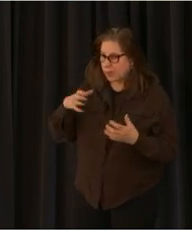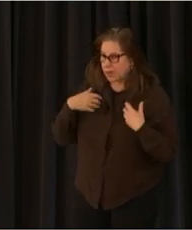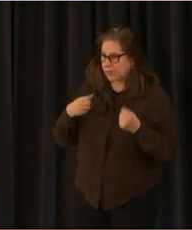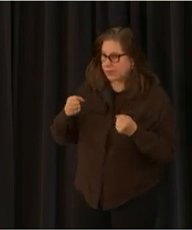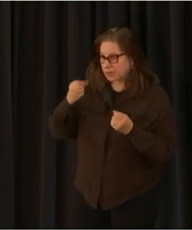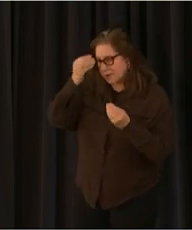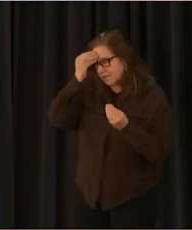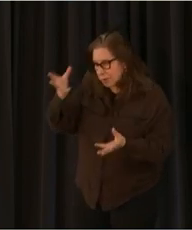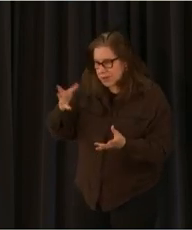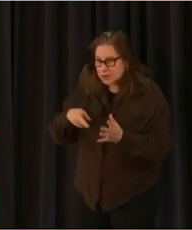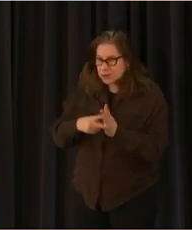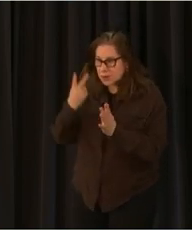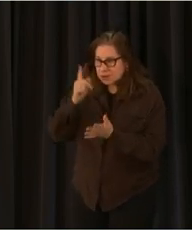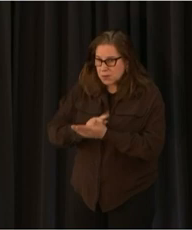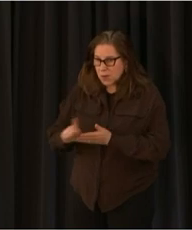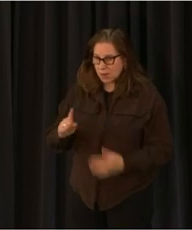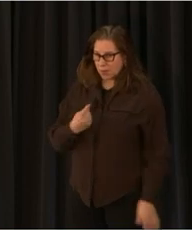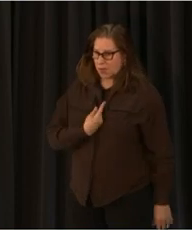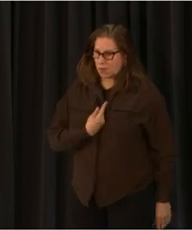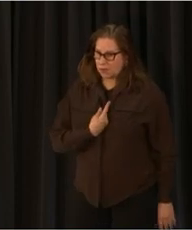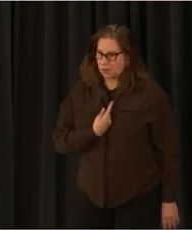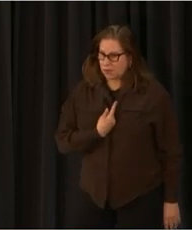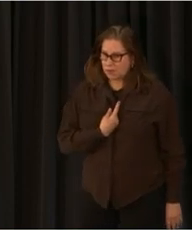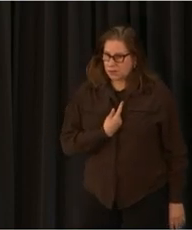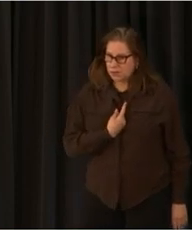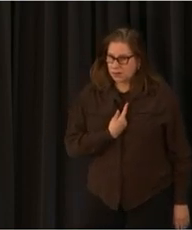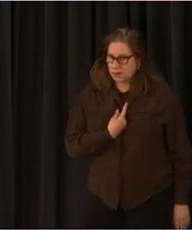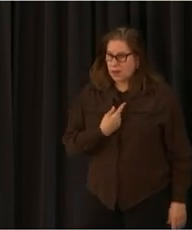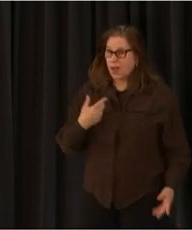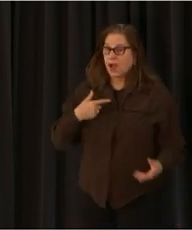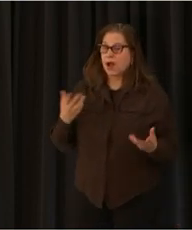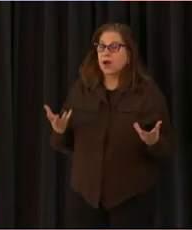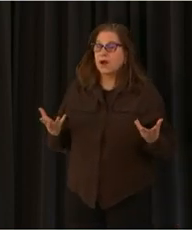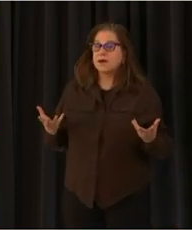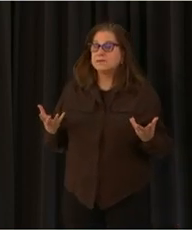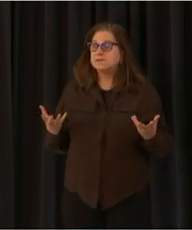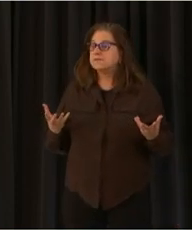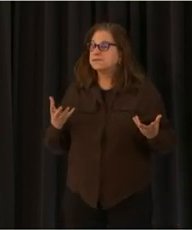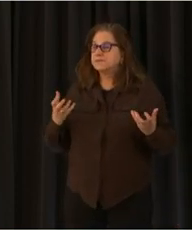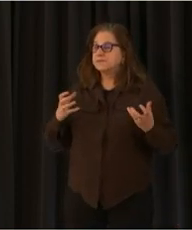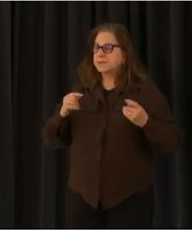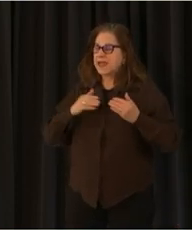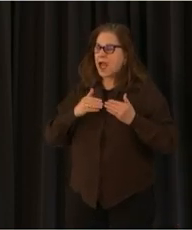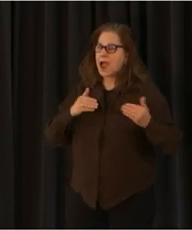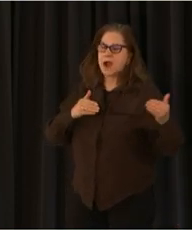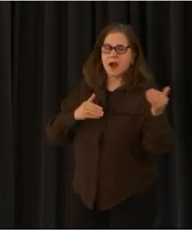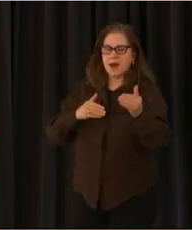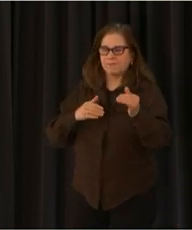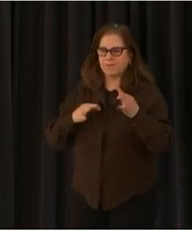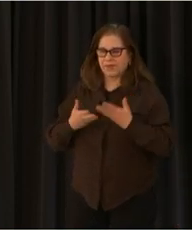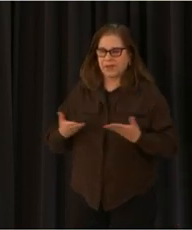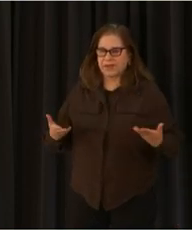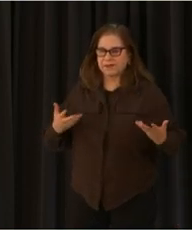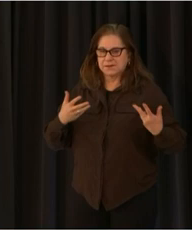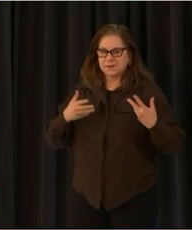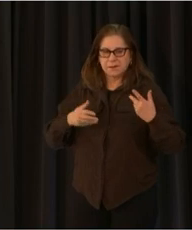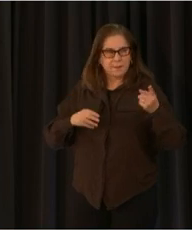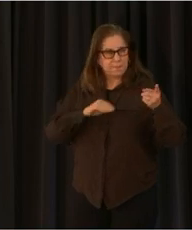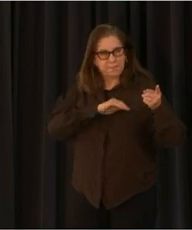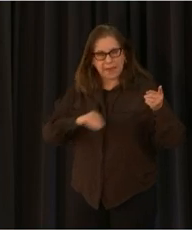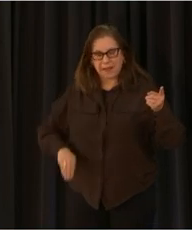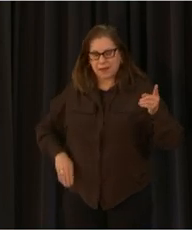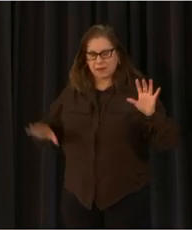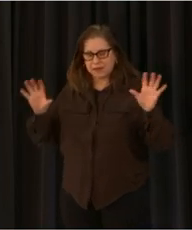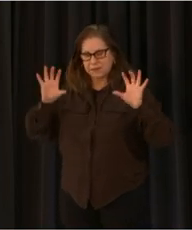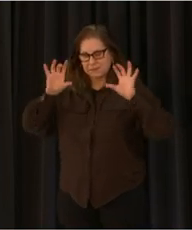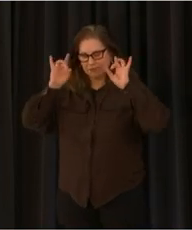and we're being extremely transparent about what it takes to remain ahead of this thing. And I would say that the mayor has done an awesome